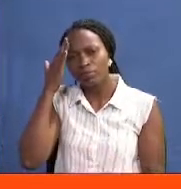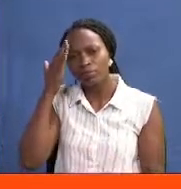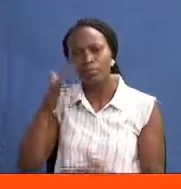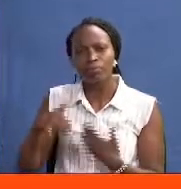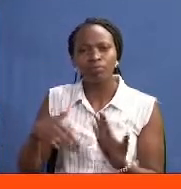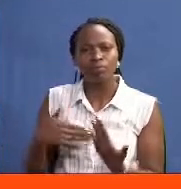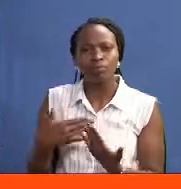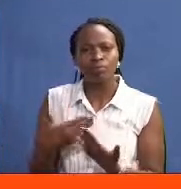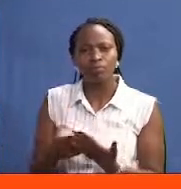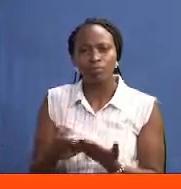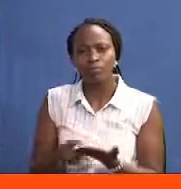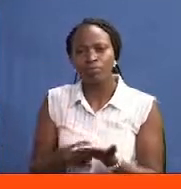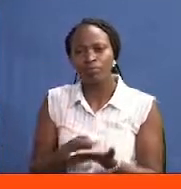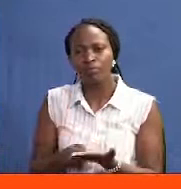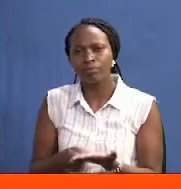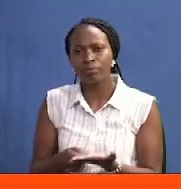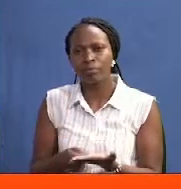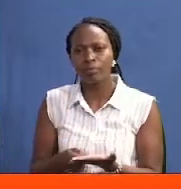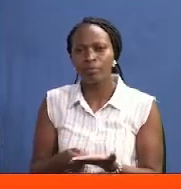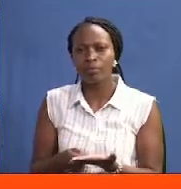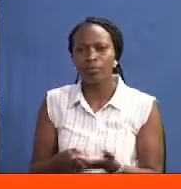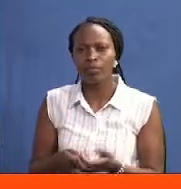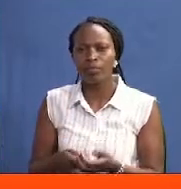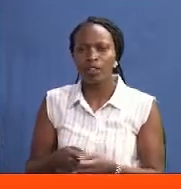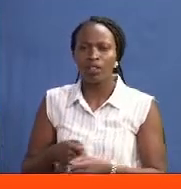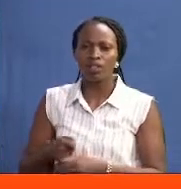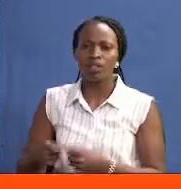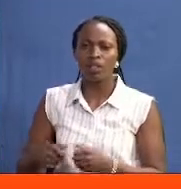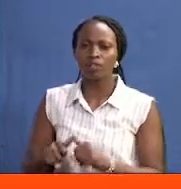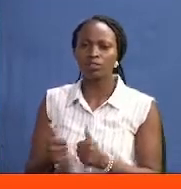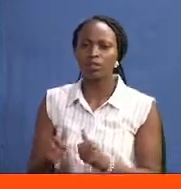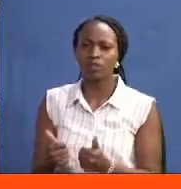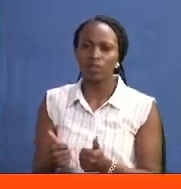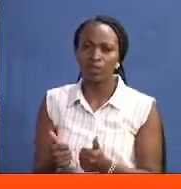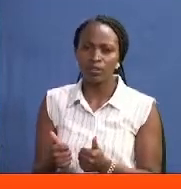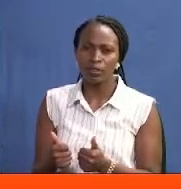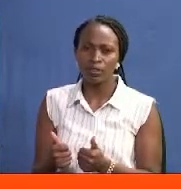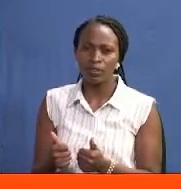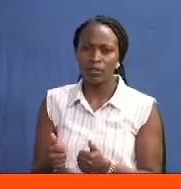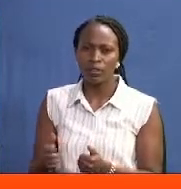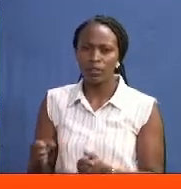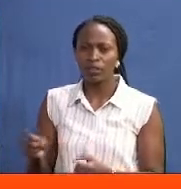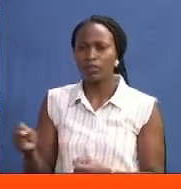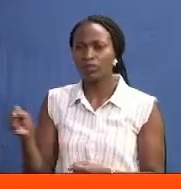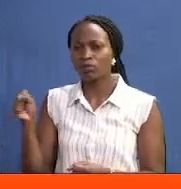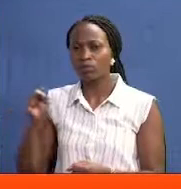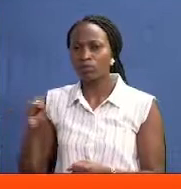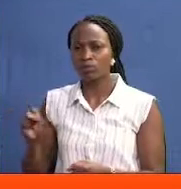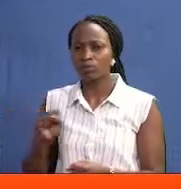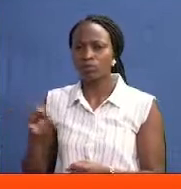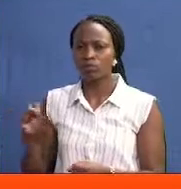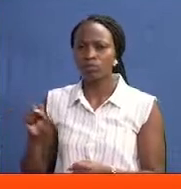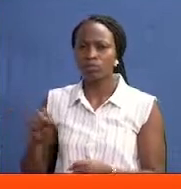professions have their codes of conduct. Mm-hmm. And the coming in of social media platforms and the audience now being